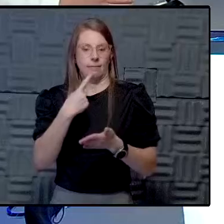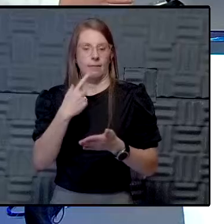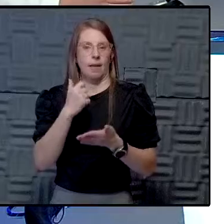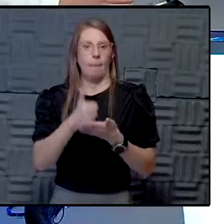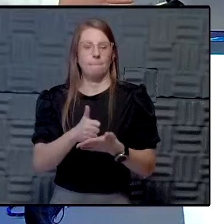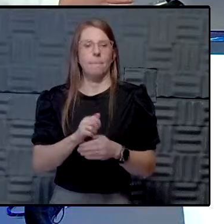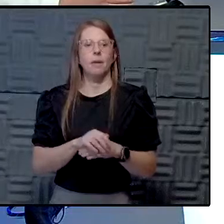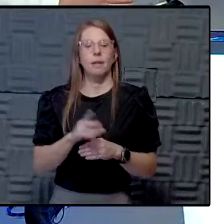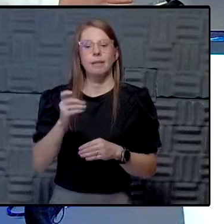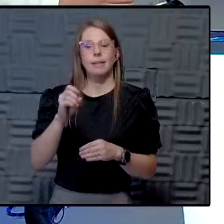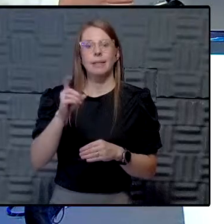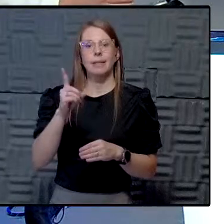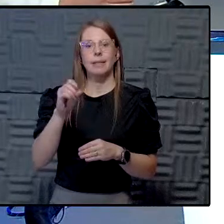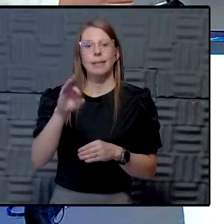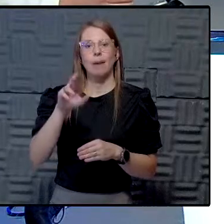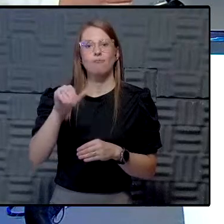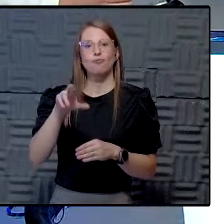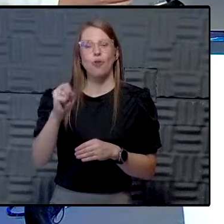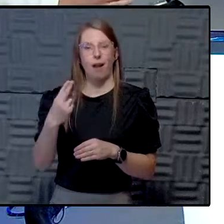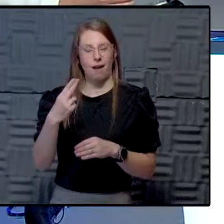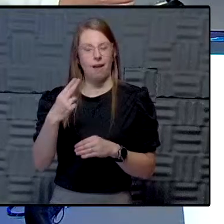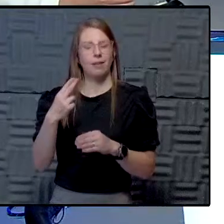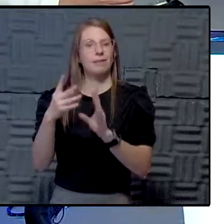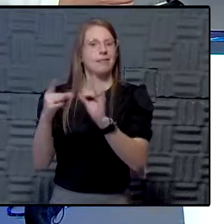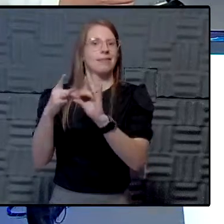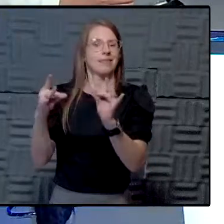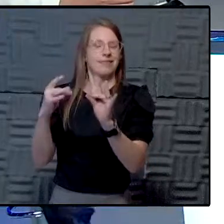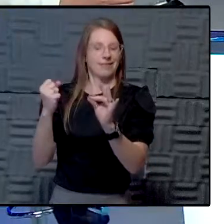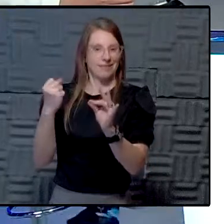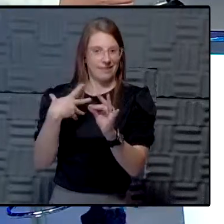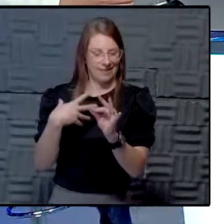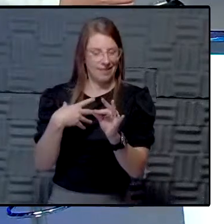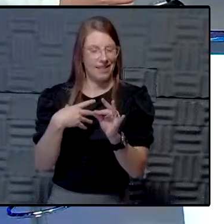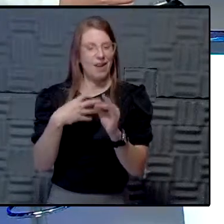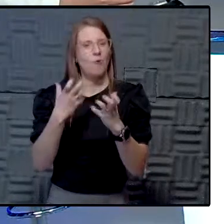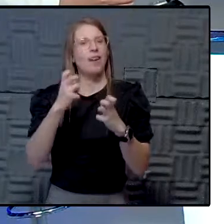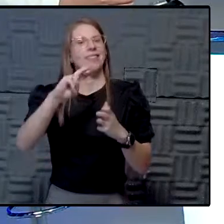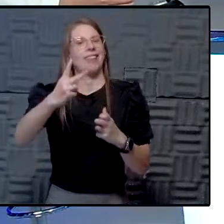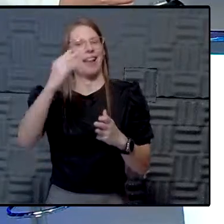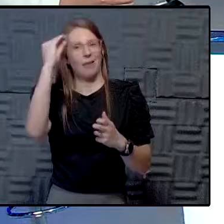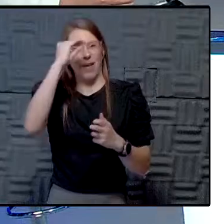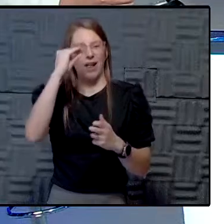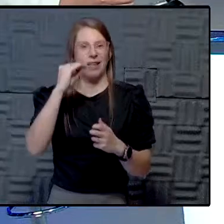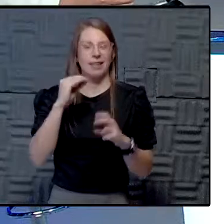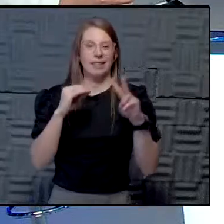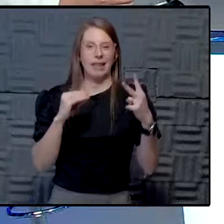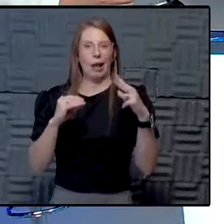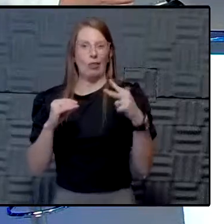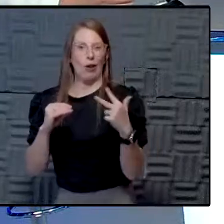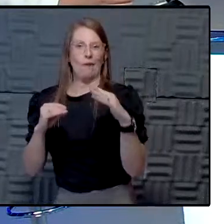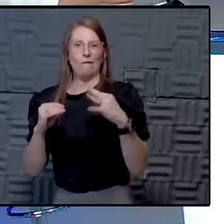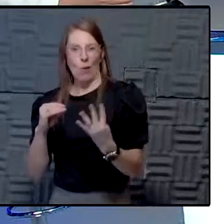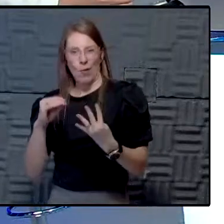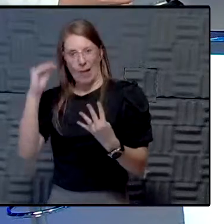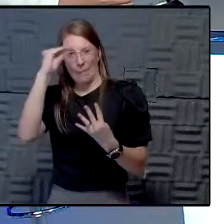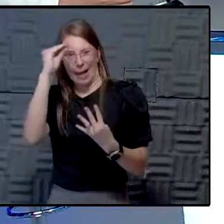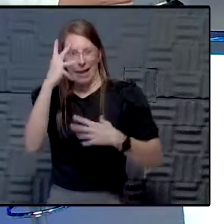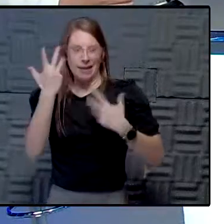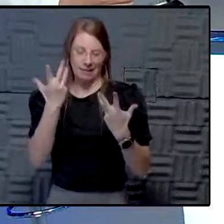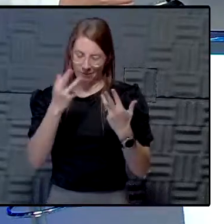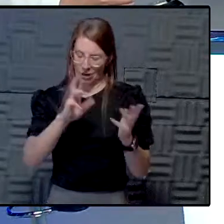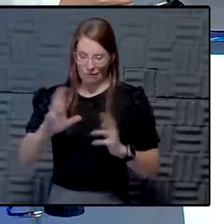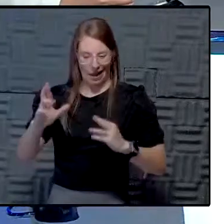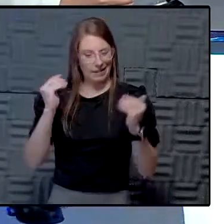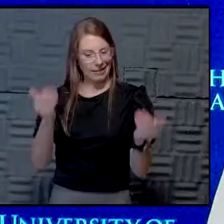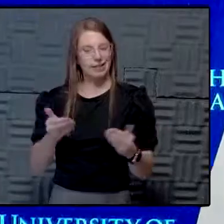is what the doctor told her, but she wanted to hear your second opinions from Dr. Hawkinson. Now and you got Dr. second, third, and Stites. fourth opinion, so I don't know what that means. But good to go.